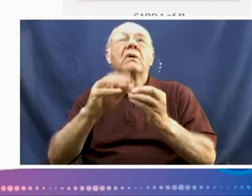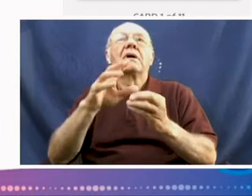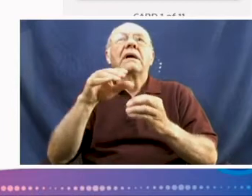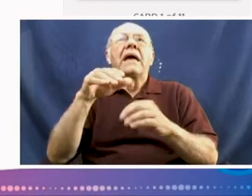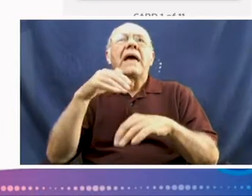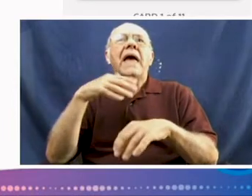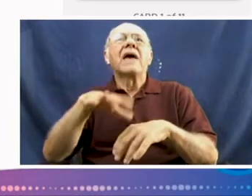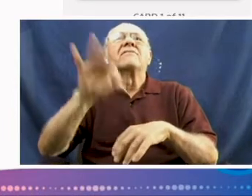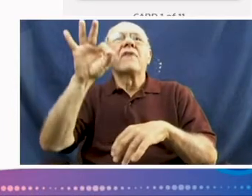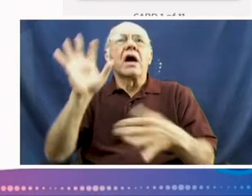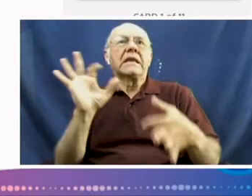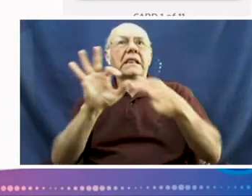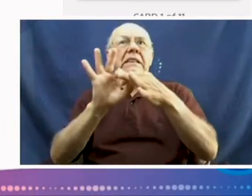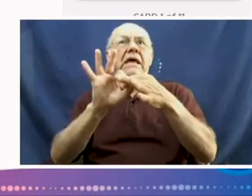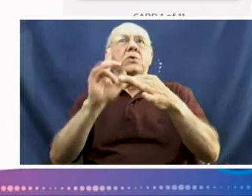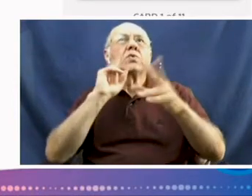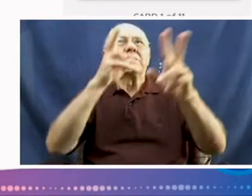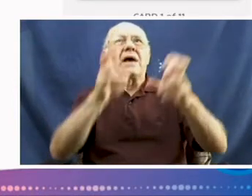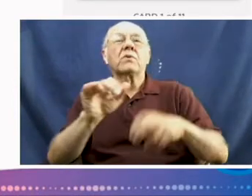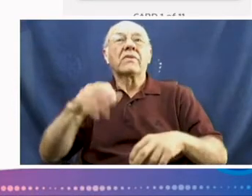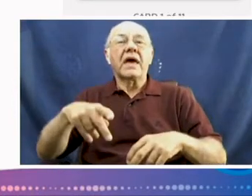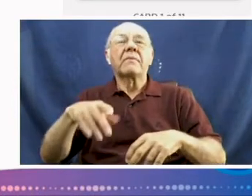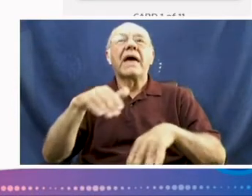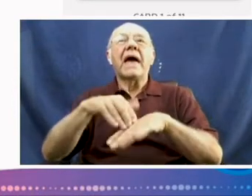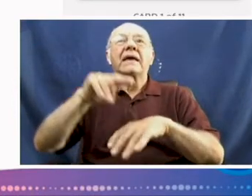app at